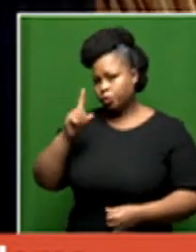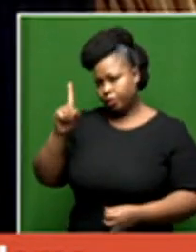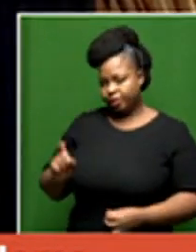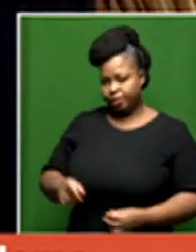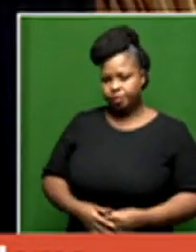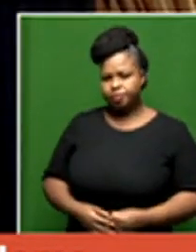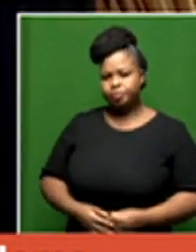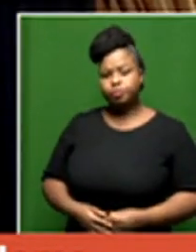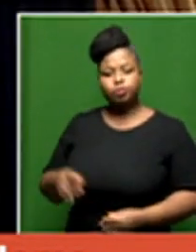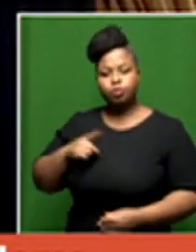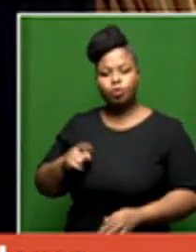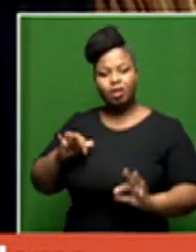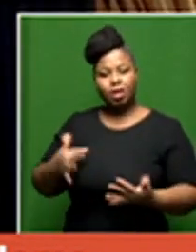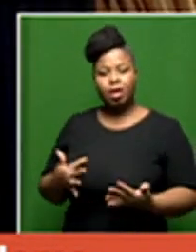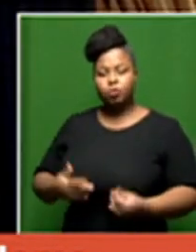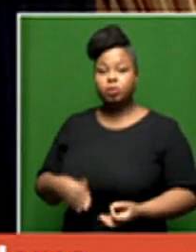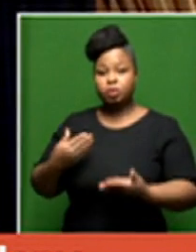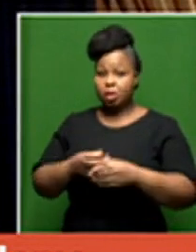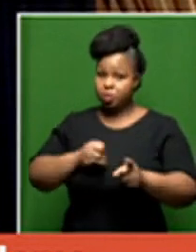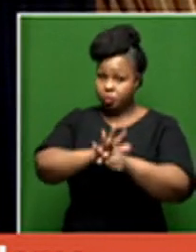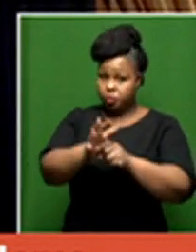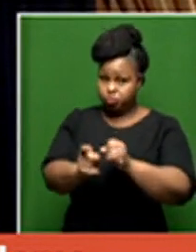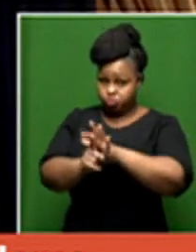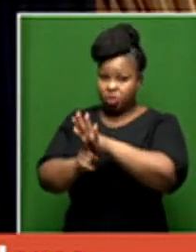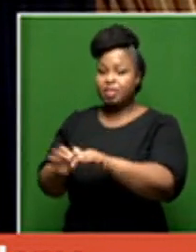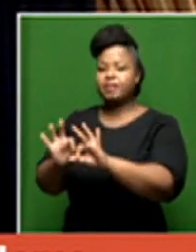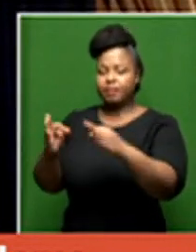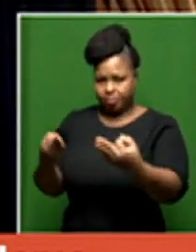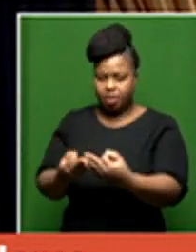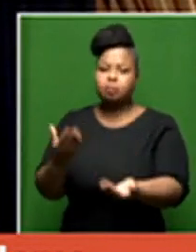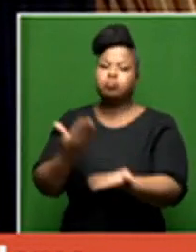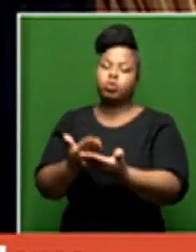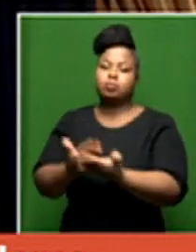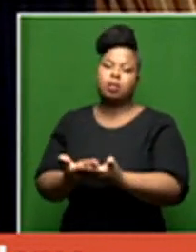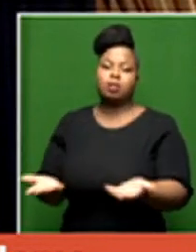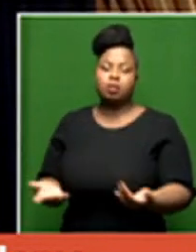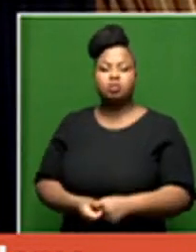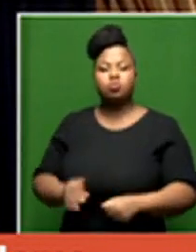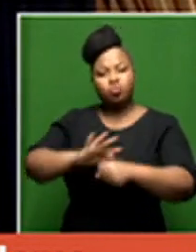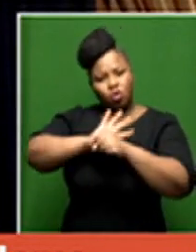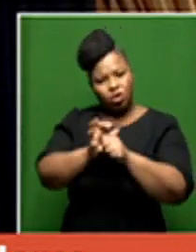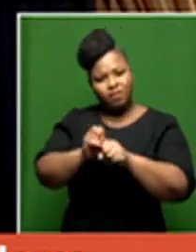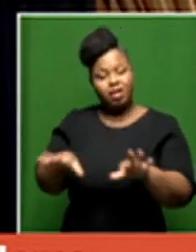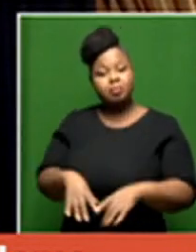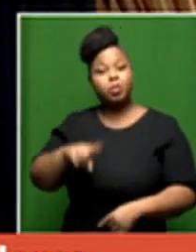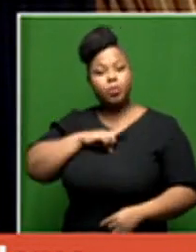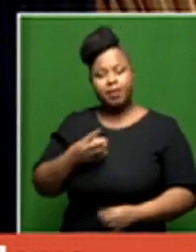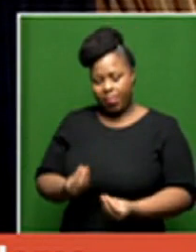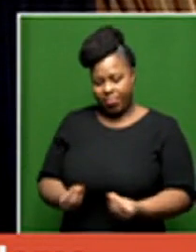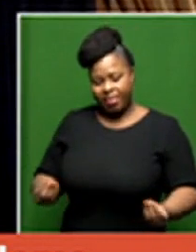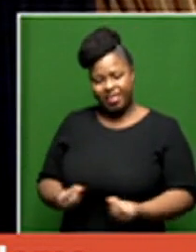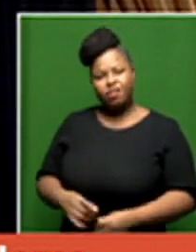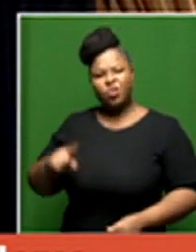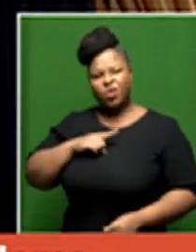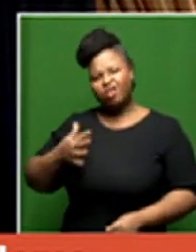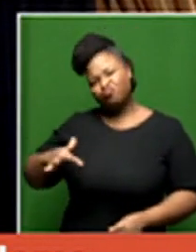question. It's the way it's been contagious like that in the family, it is most likely COVID. The good news with kids is that their infections